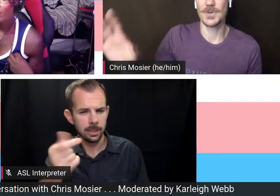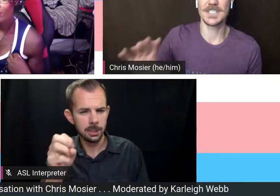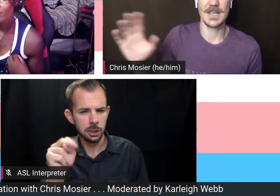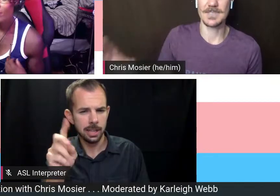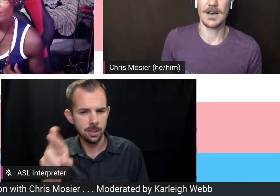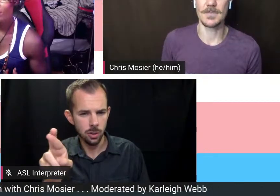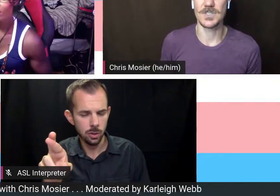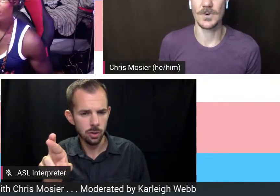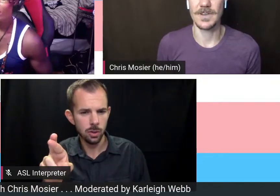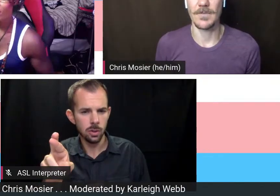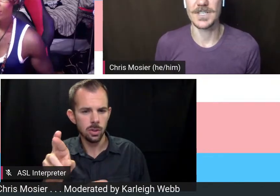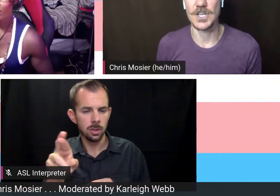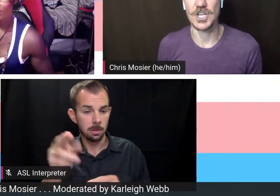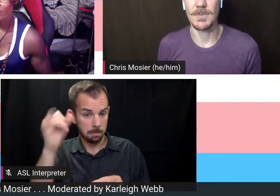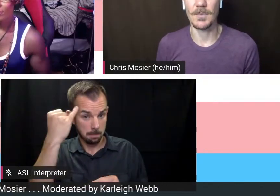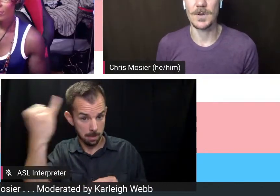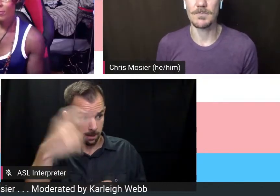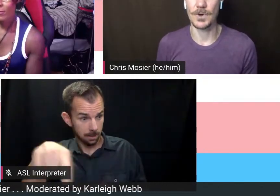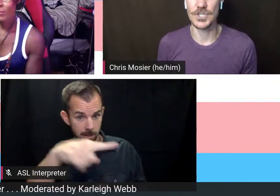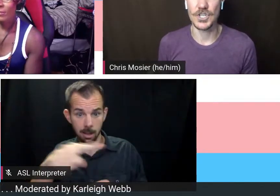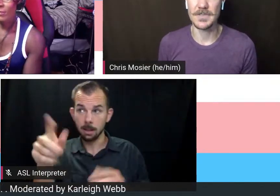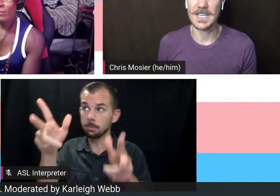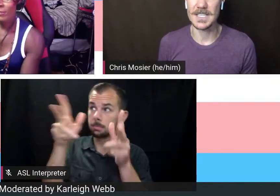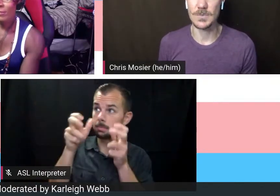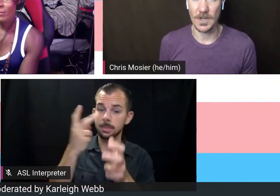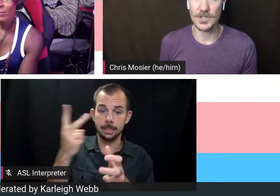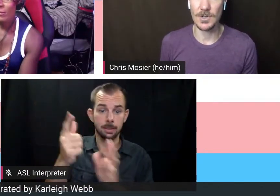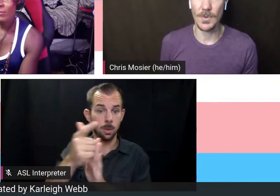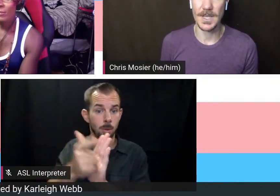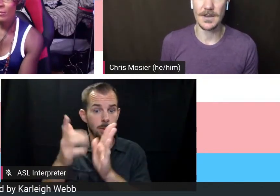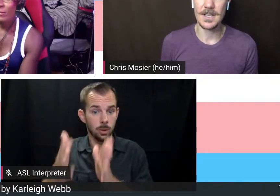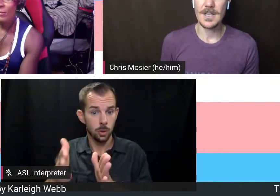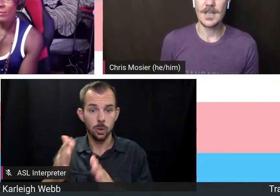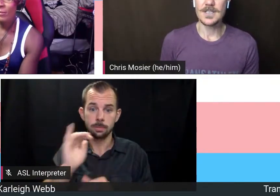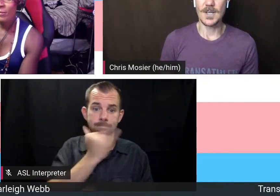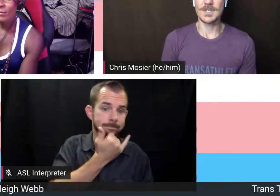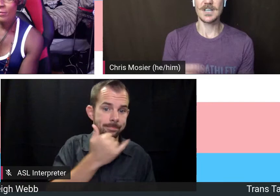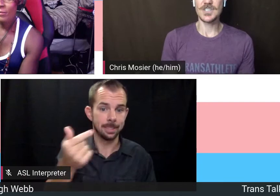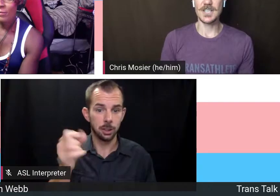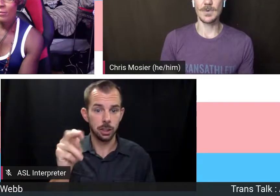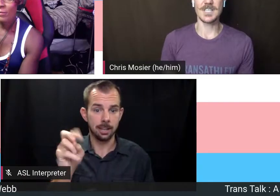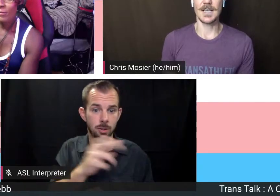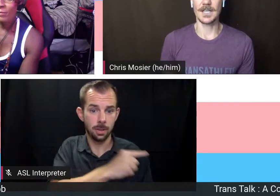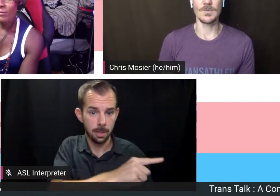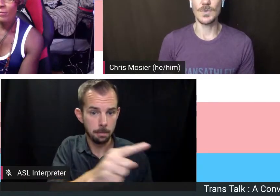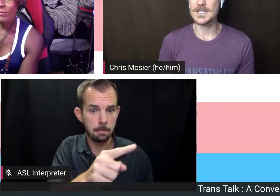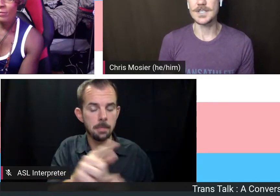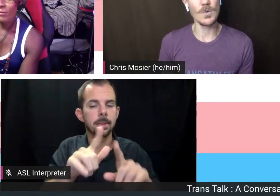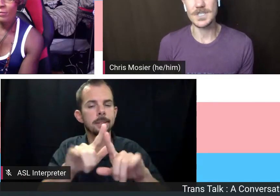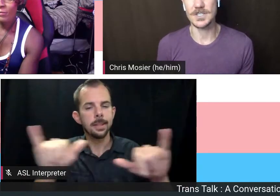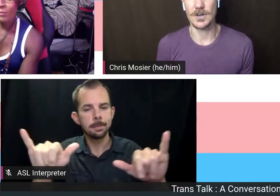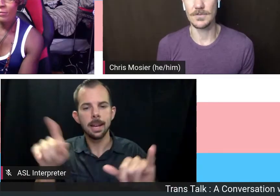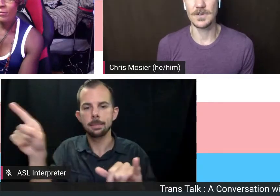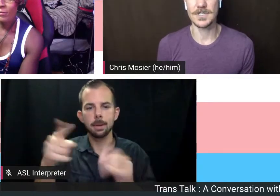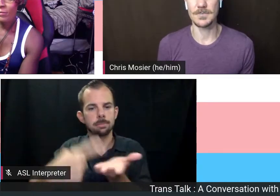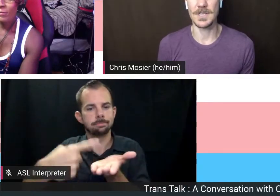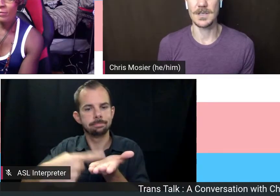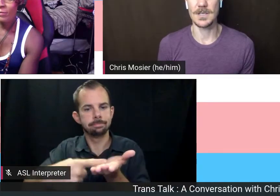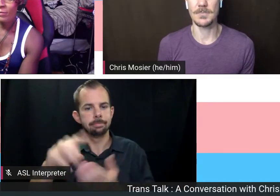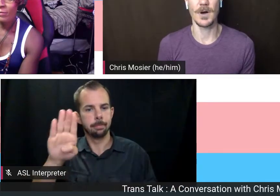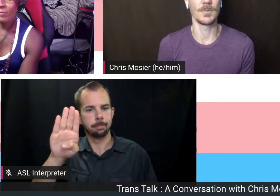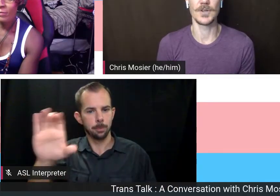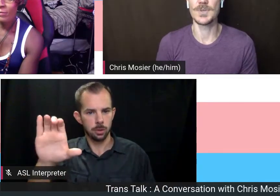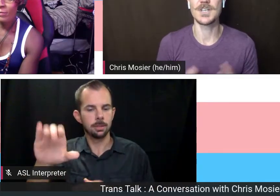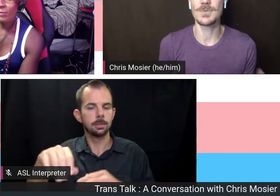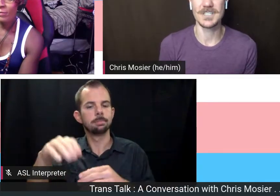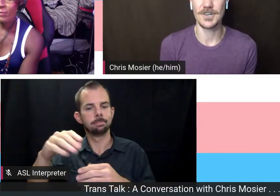And then also at the same time, this sort of conversation about birth certificates was also going on. So essentially they were saying, like, we don't deserve to